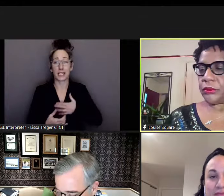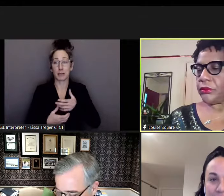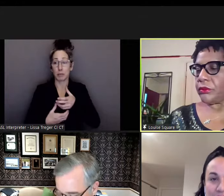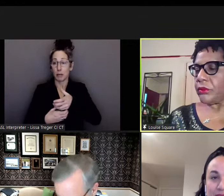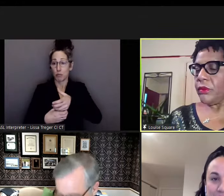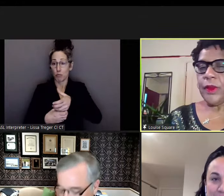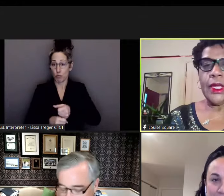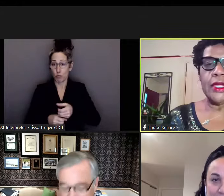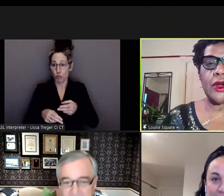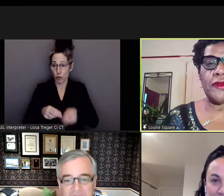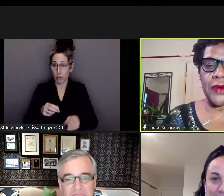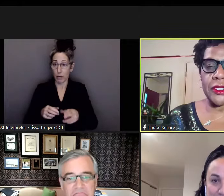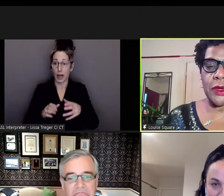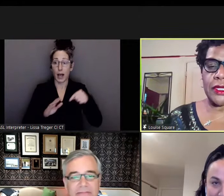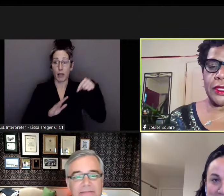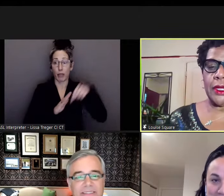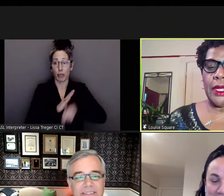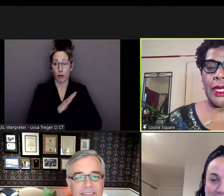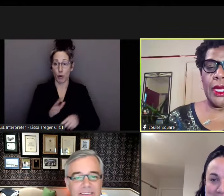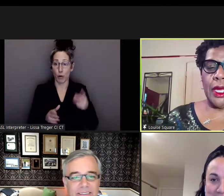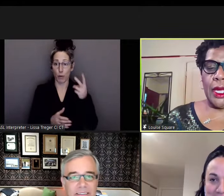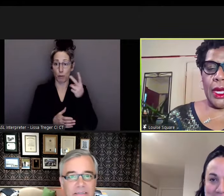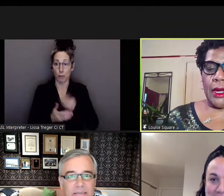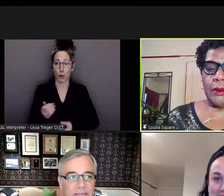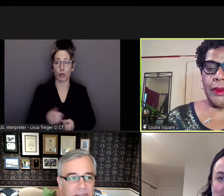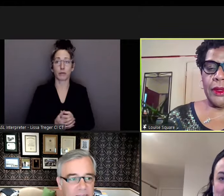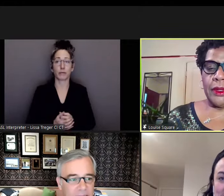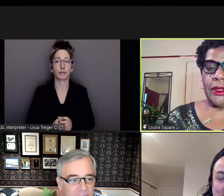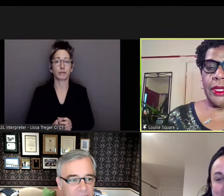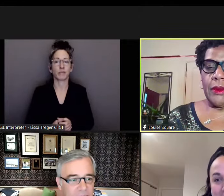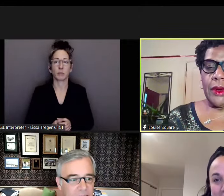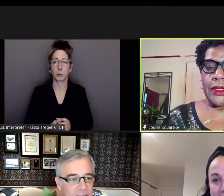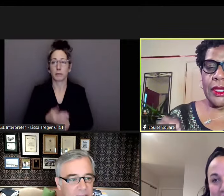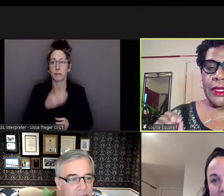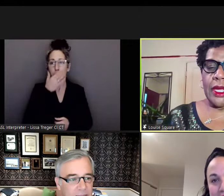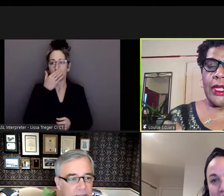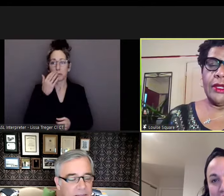possible. So our first question, and